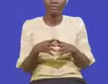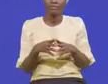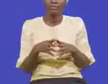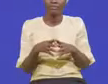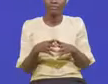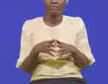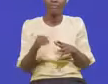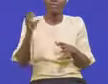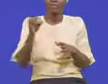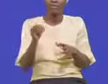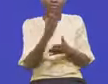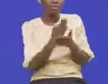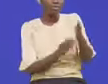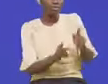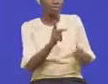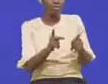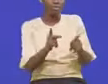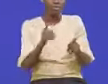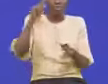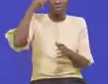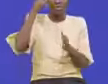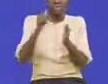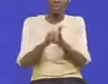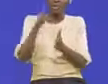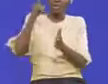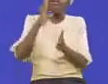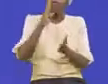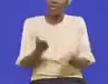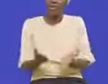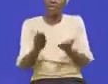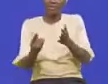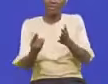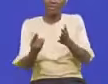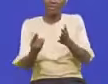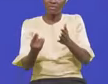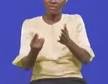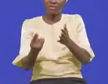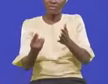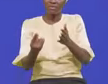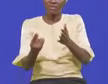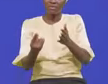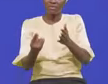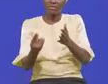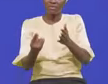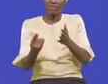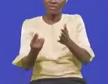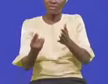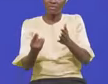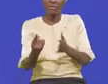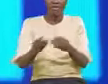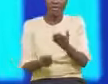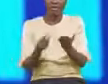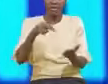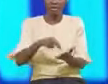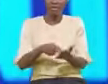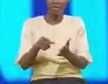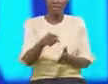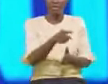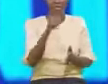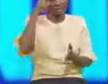Some people think that they've been lifted up after Christ died, after he rose again. They thought it's like